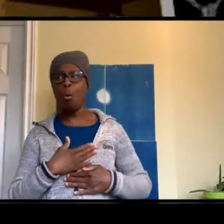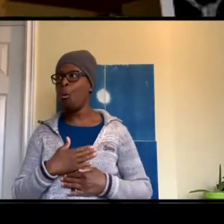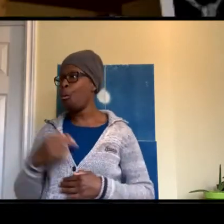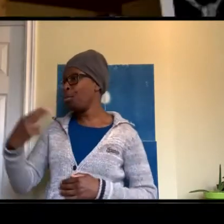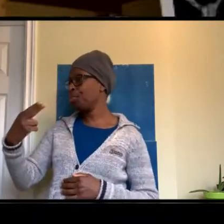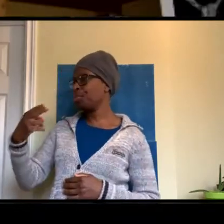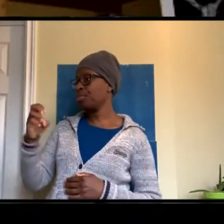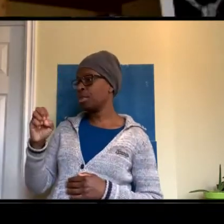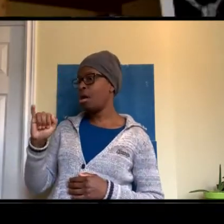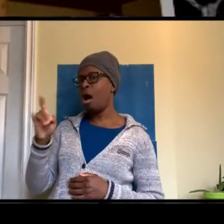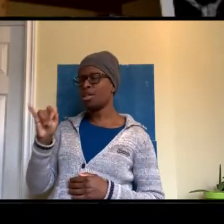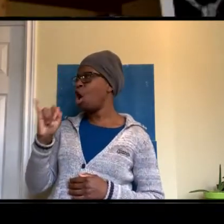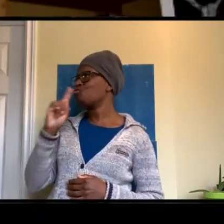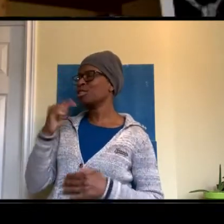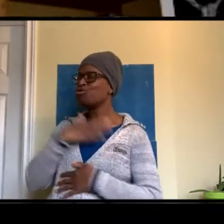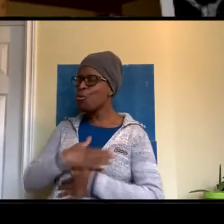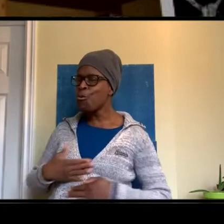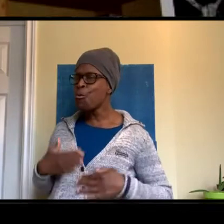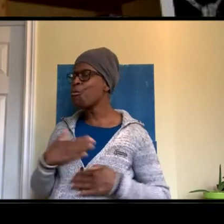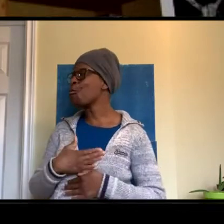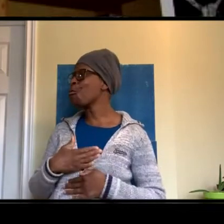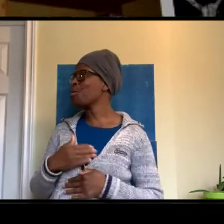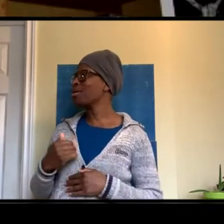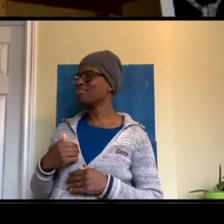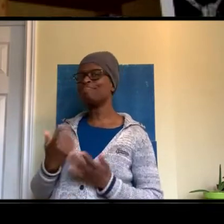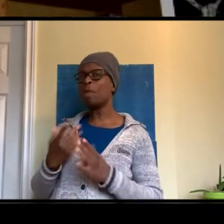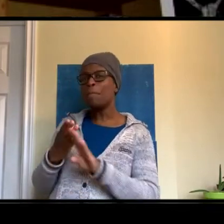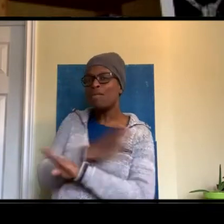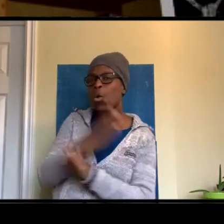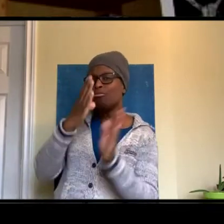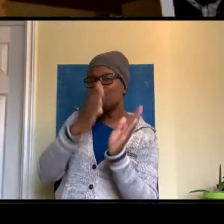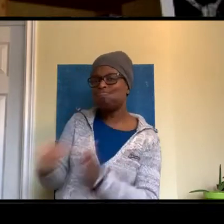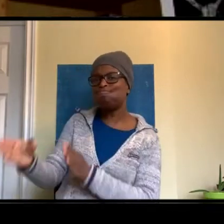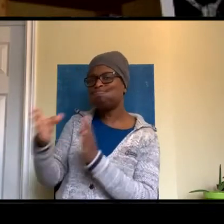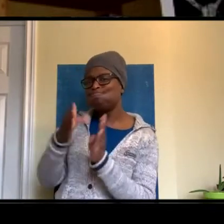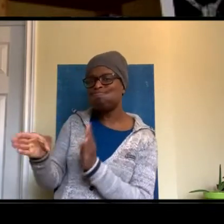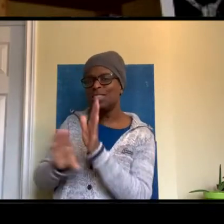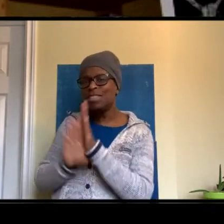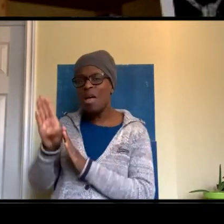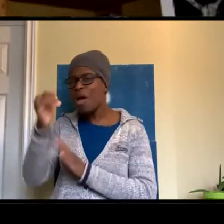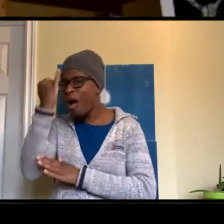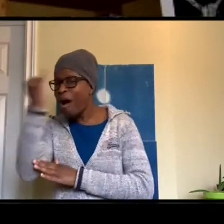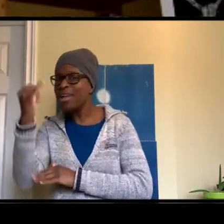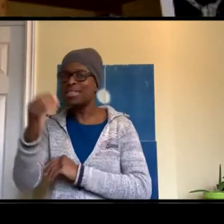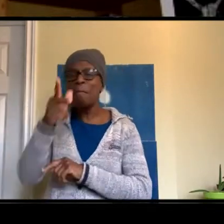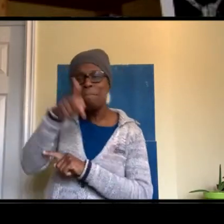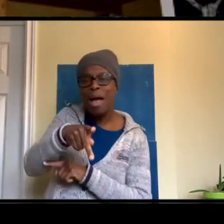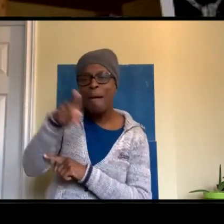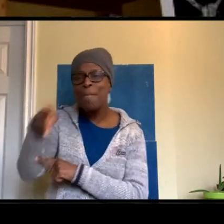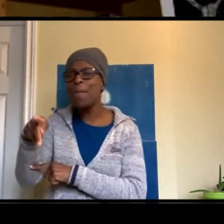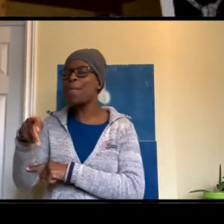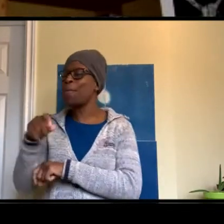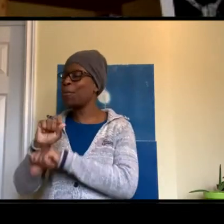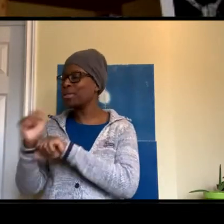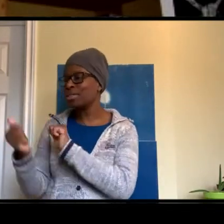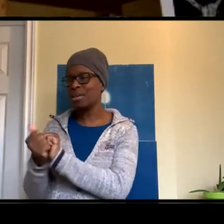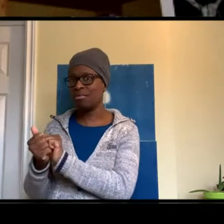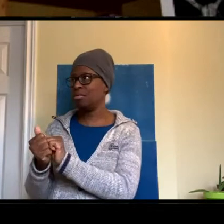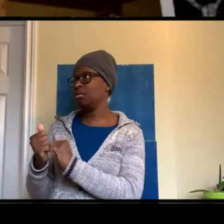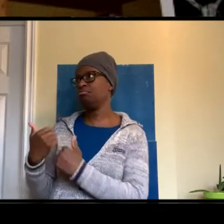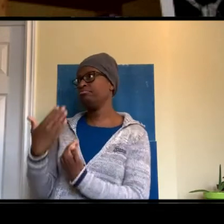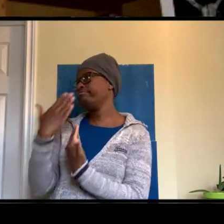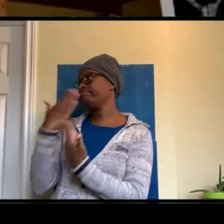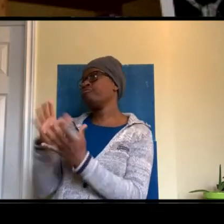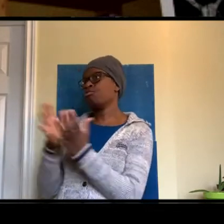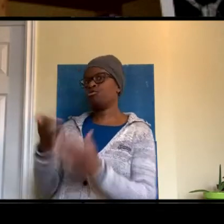you to come to today's presentation. And I think we've offered a lot of really valuable tips. And as you said, we can be available